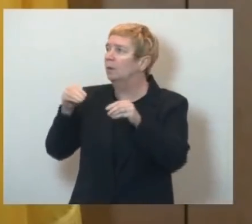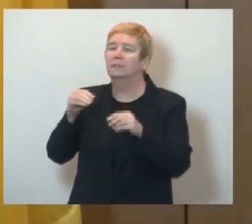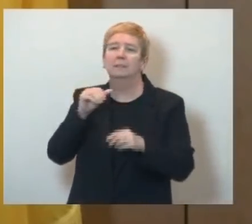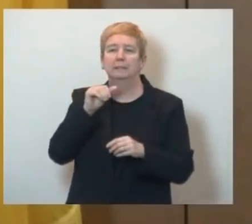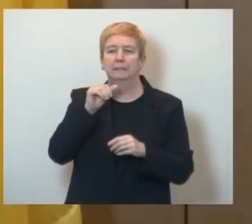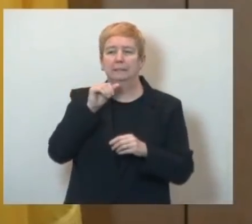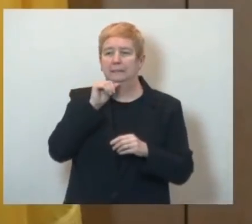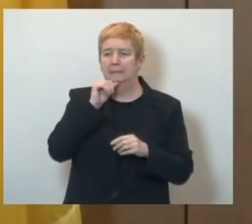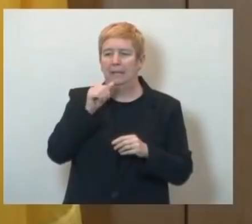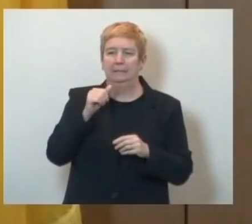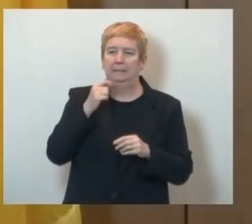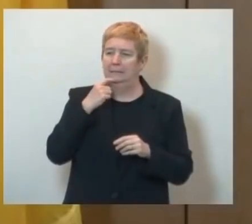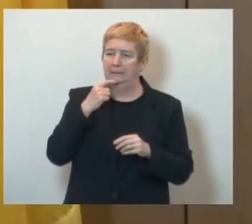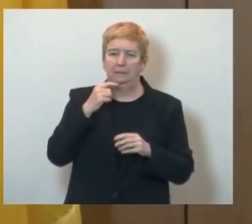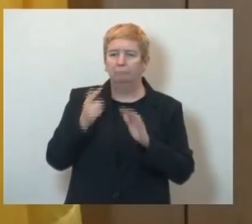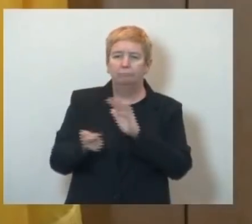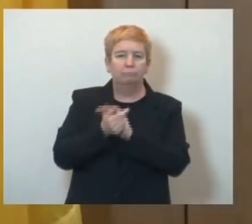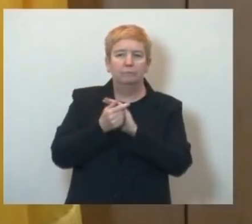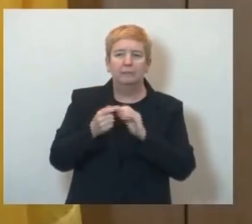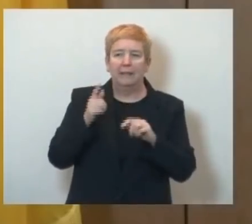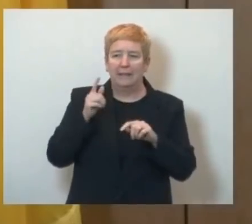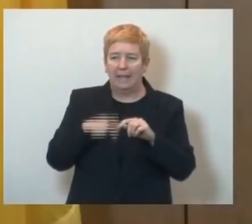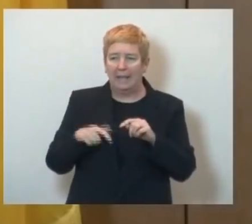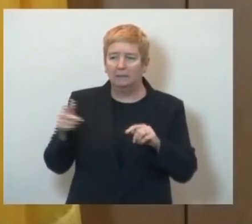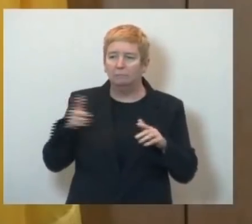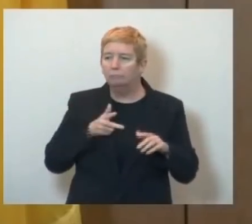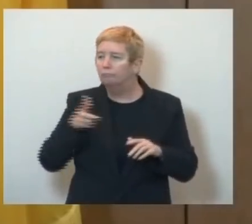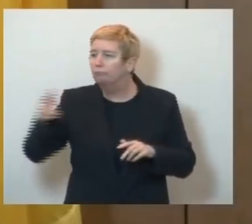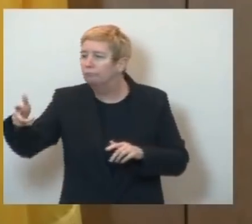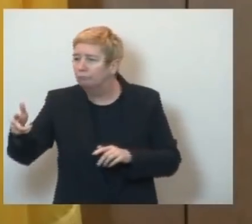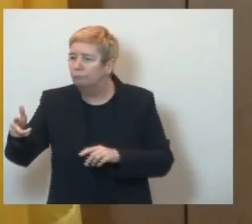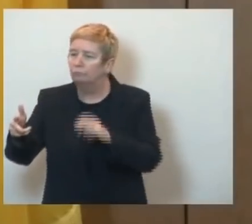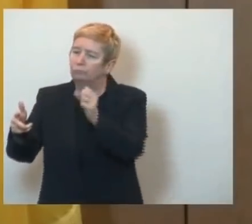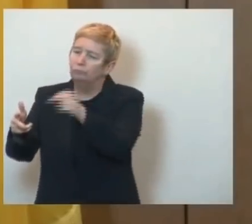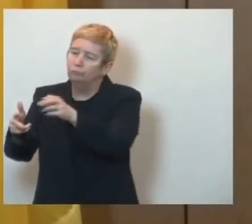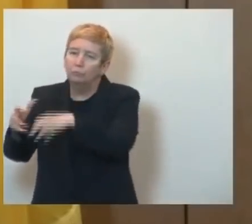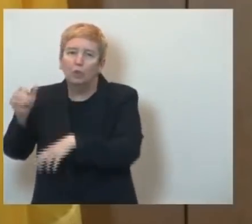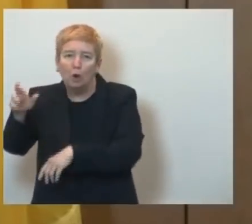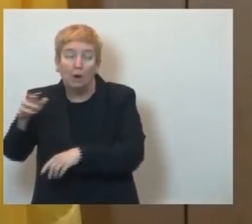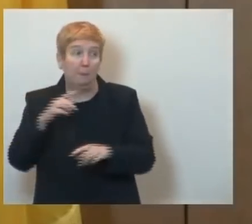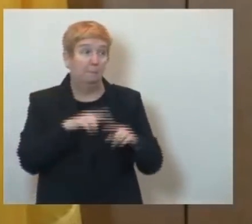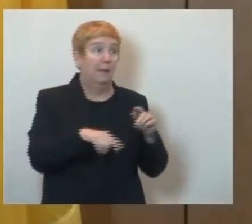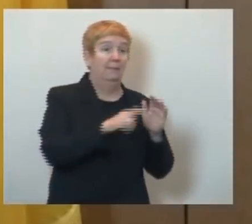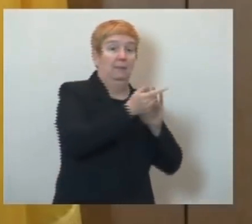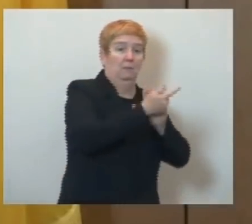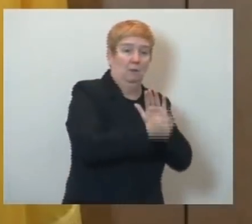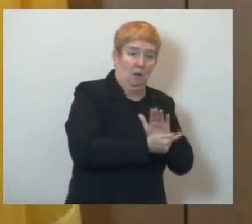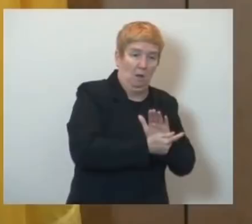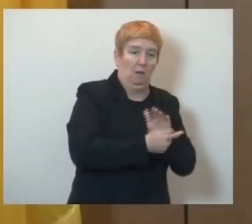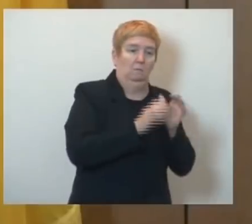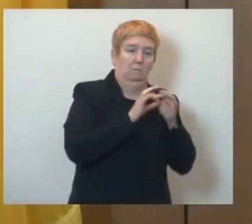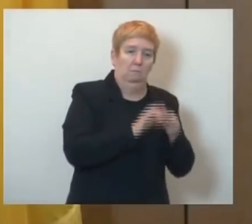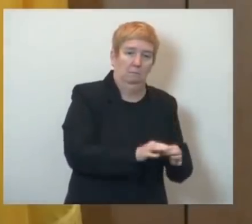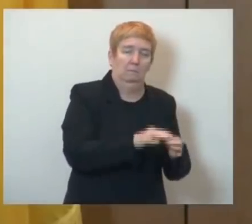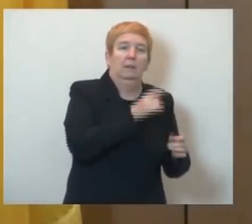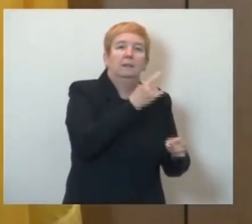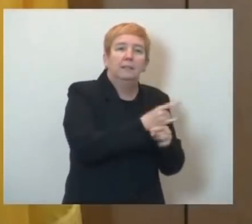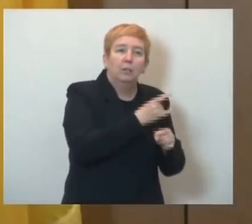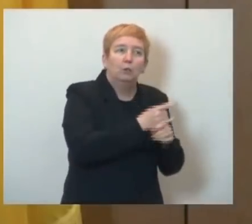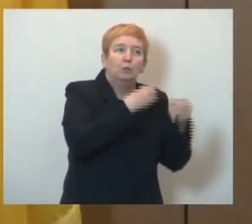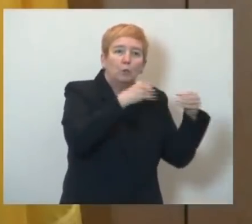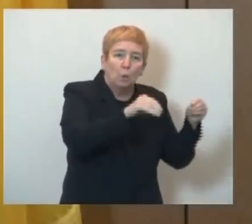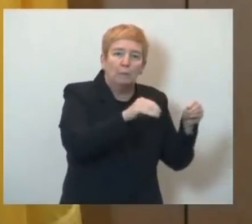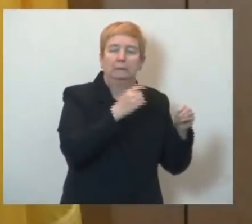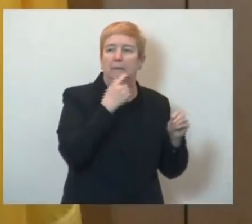them from curbside or delivery service. The statute for liquor stores specifically prohibits